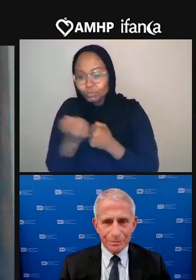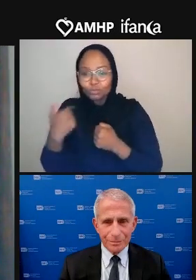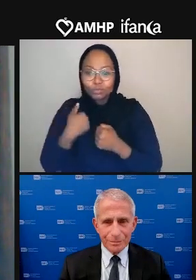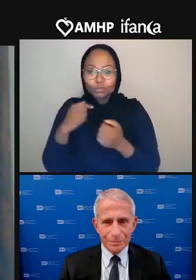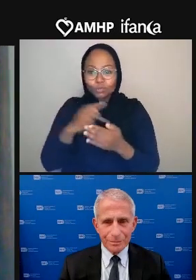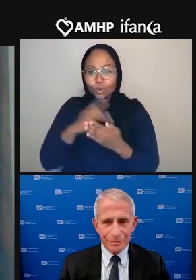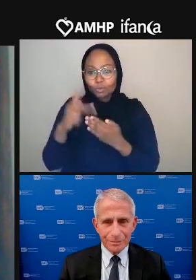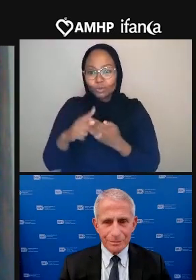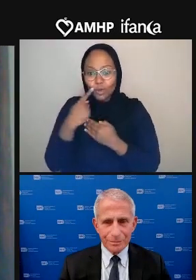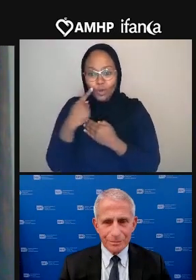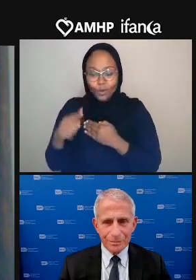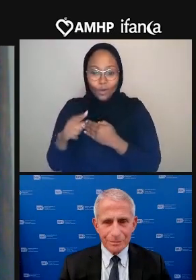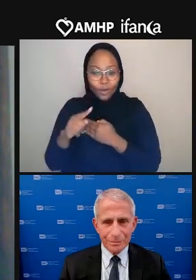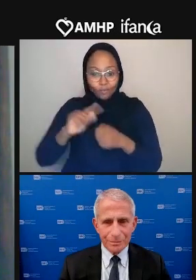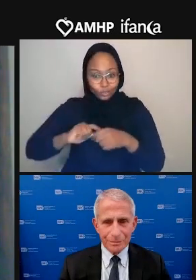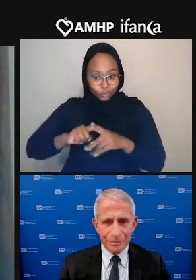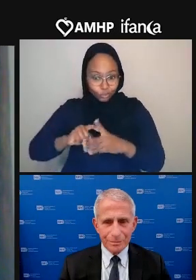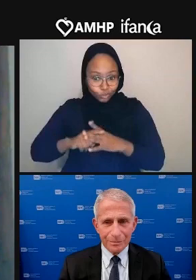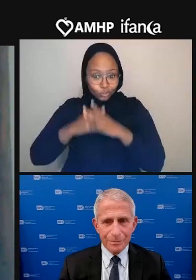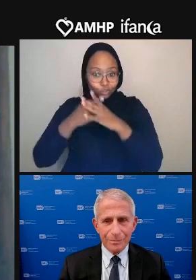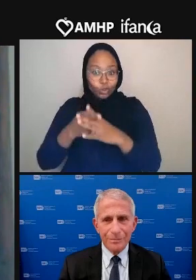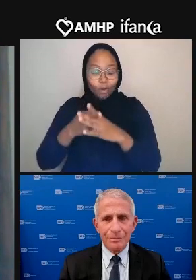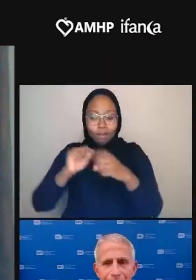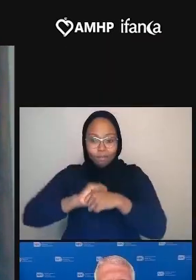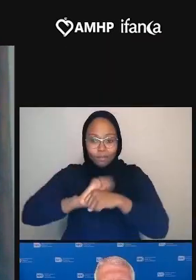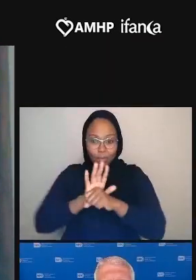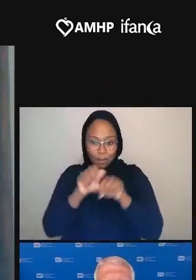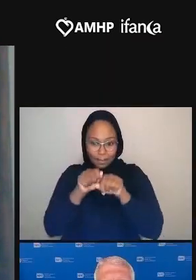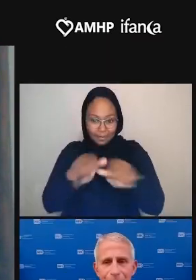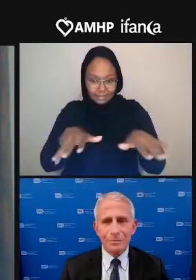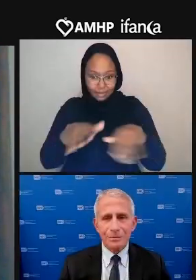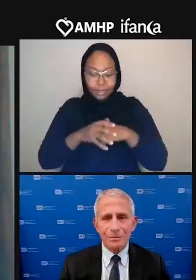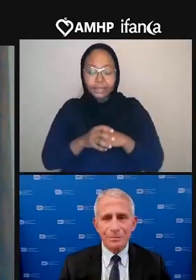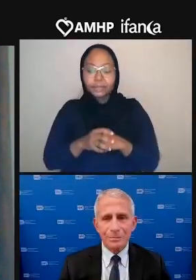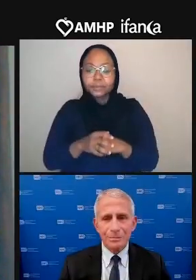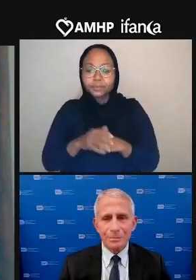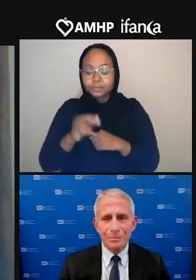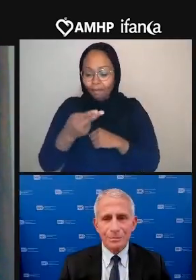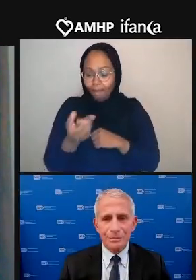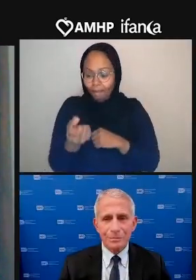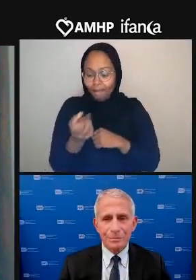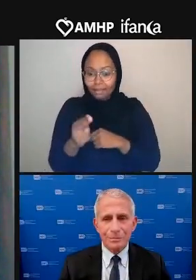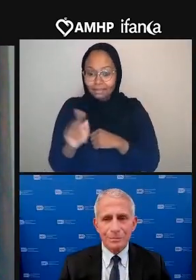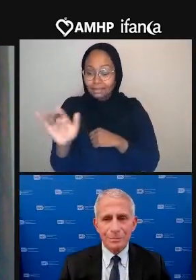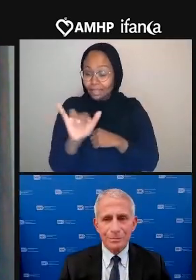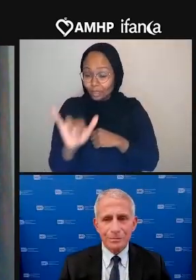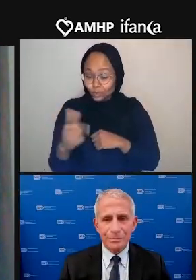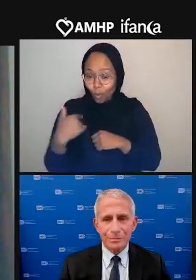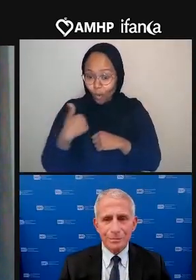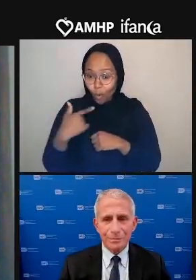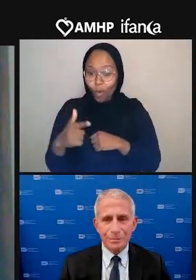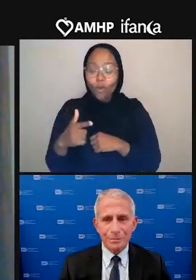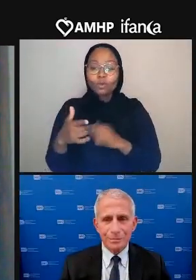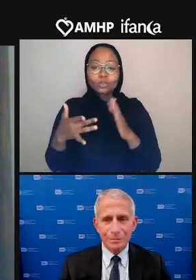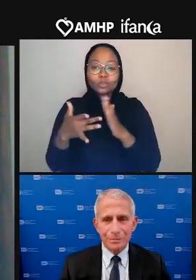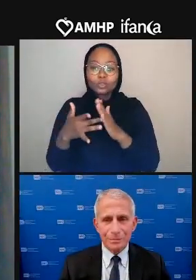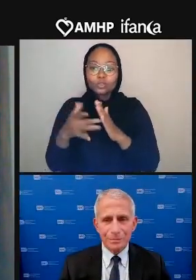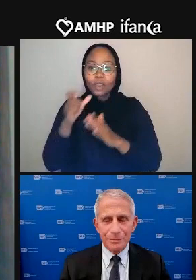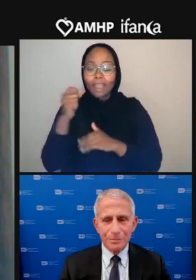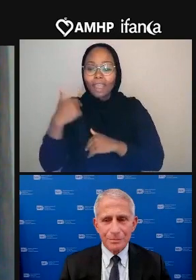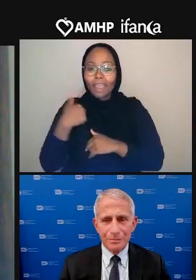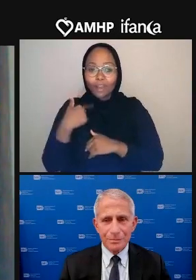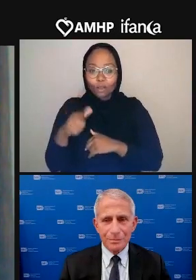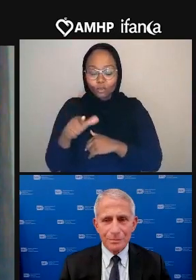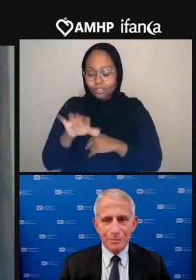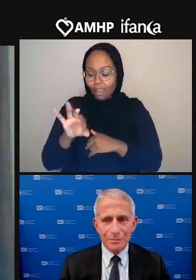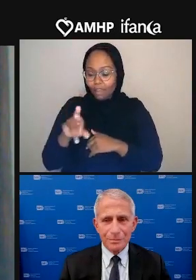Hassan Bacharouche is also a vaccine advocate and an incoming junior at Fortson High School in Dearborn, Michigan,